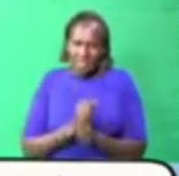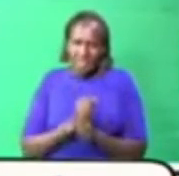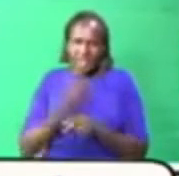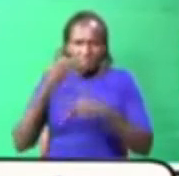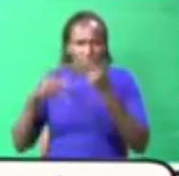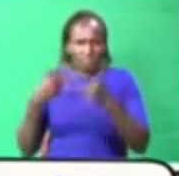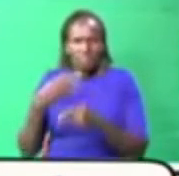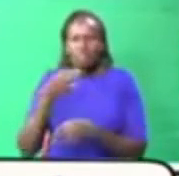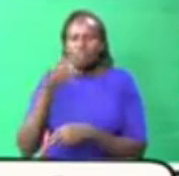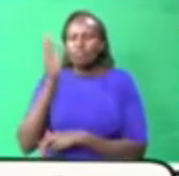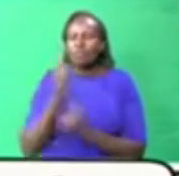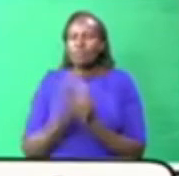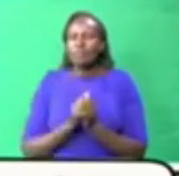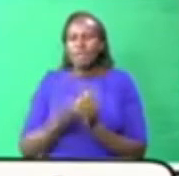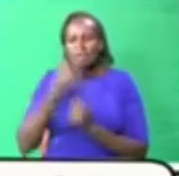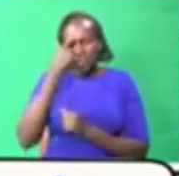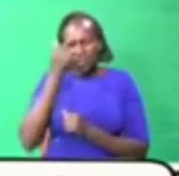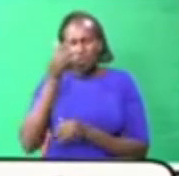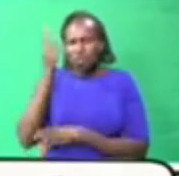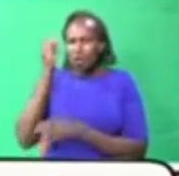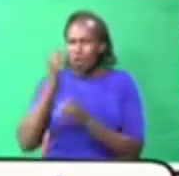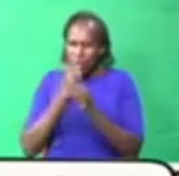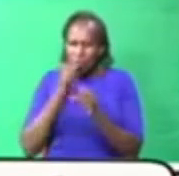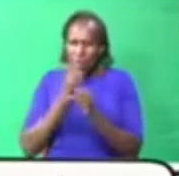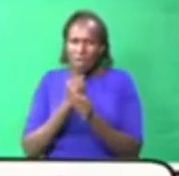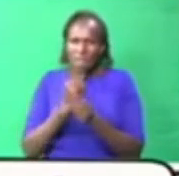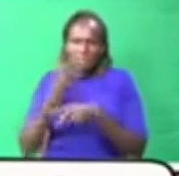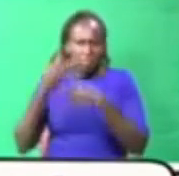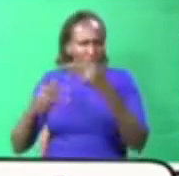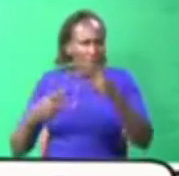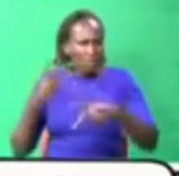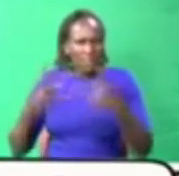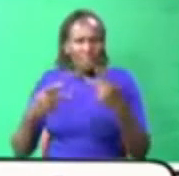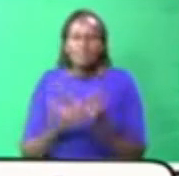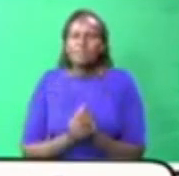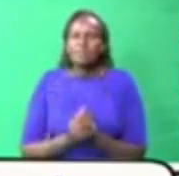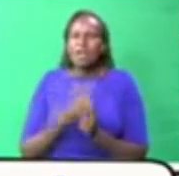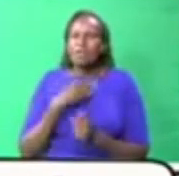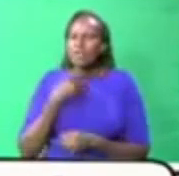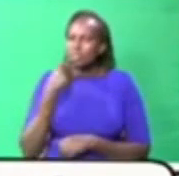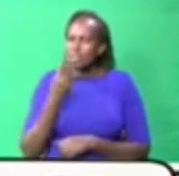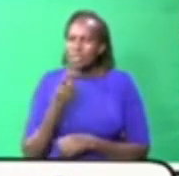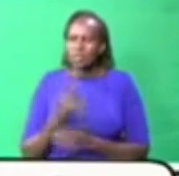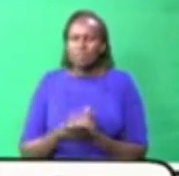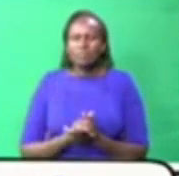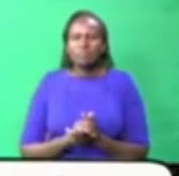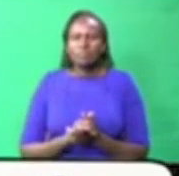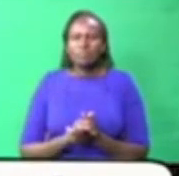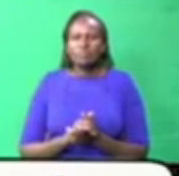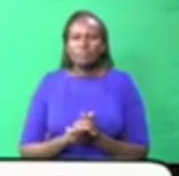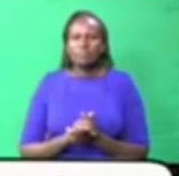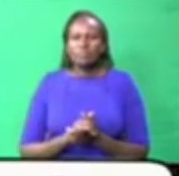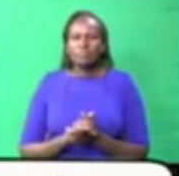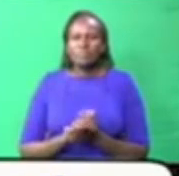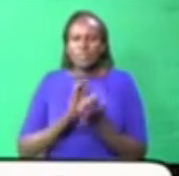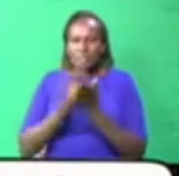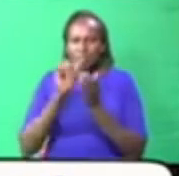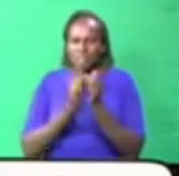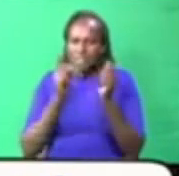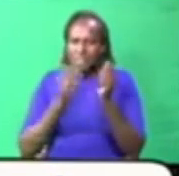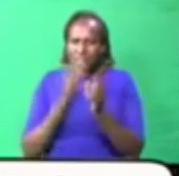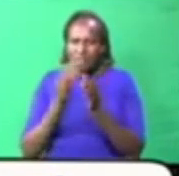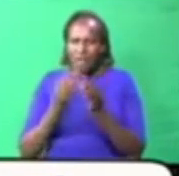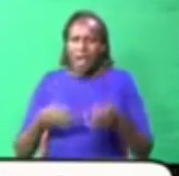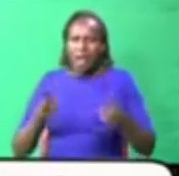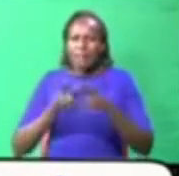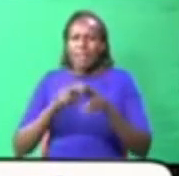God. Because God works, it is a process. Nimekwambia, that was chapter 16 of Jeremiah. And it did not happen the following